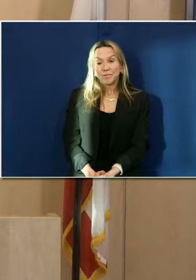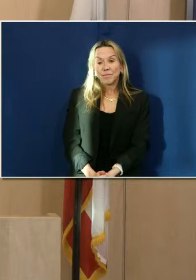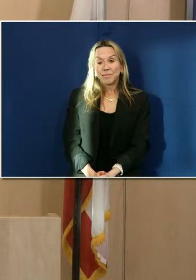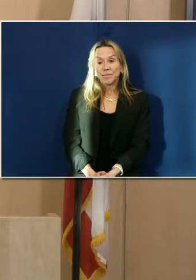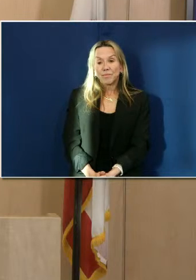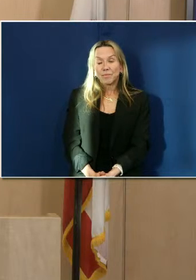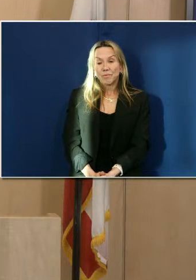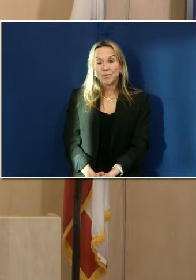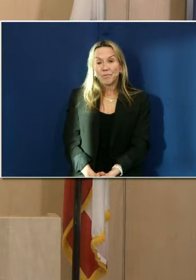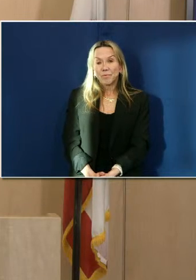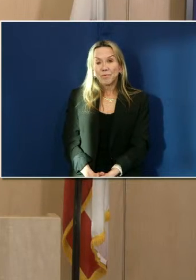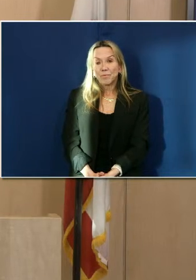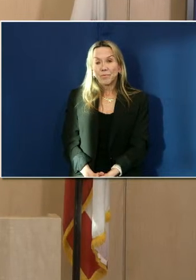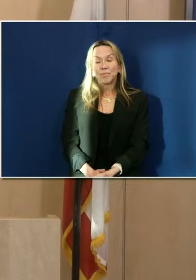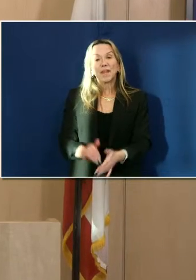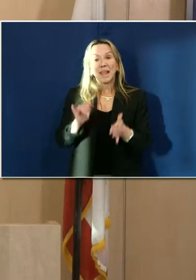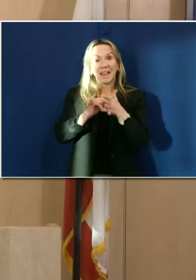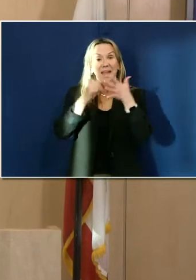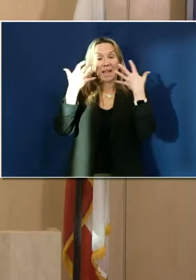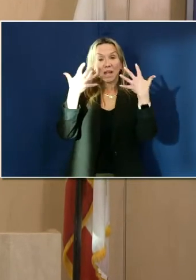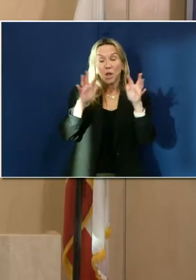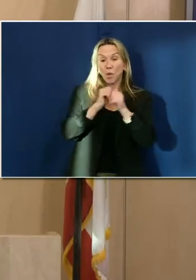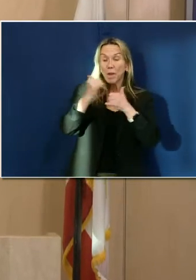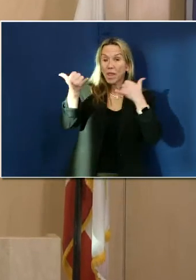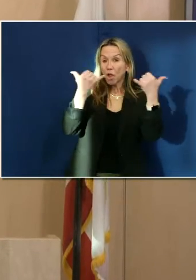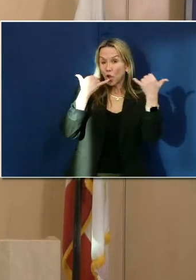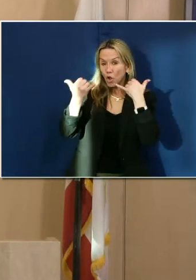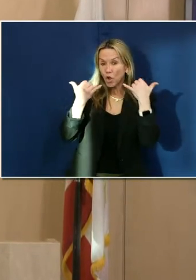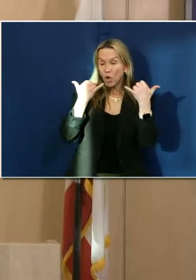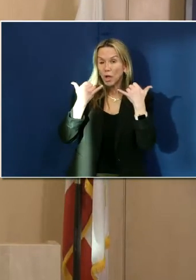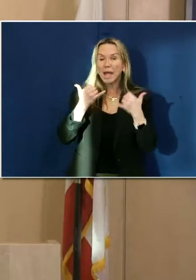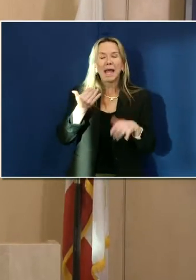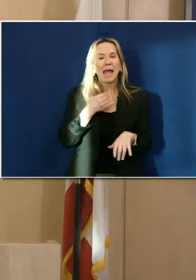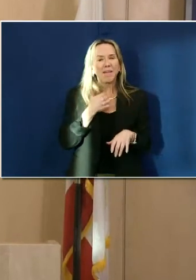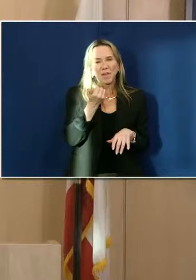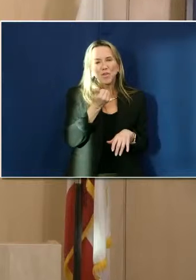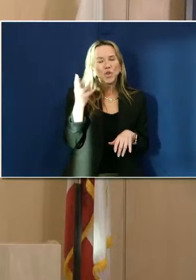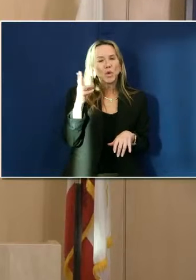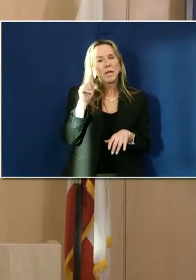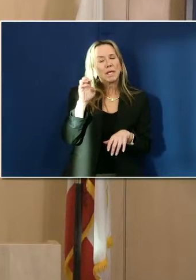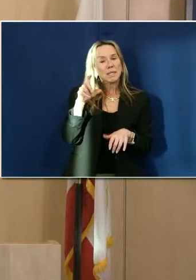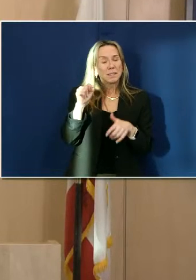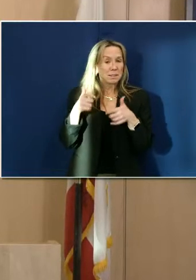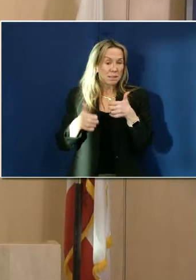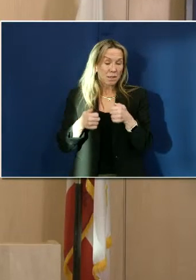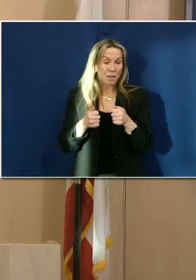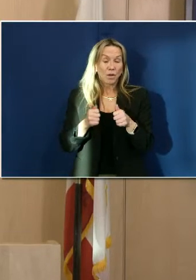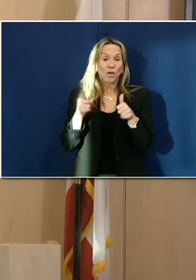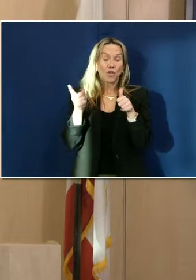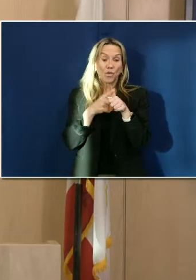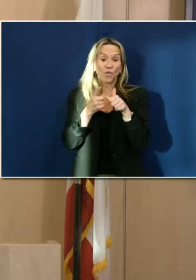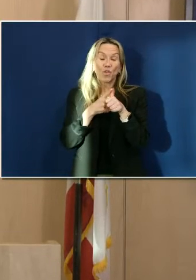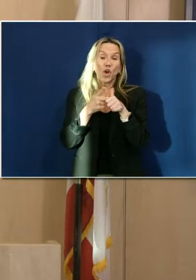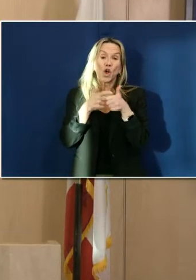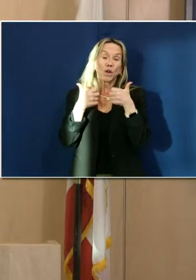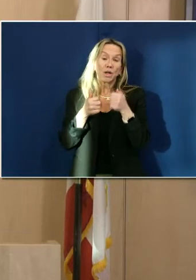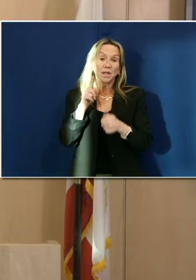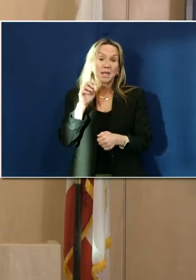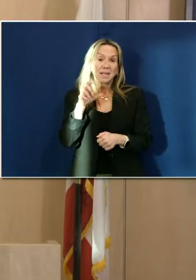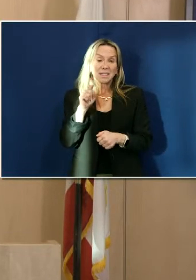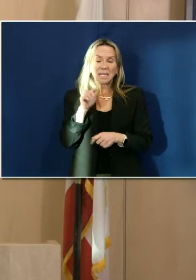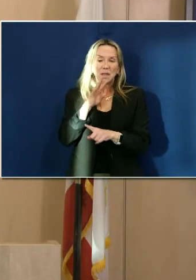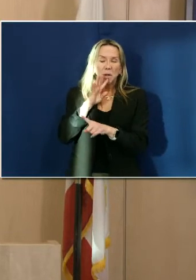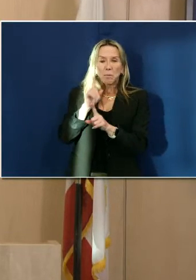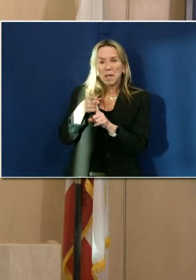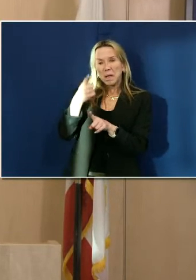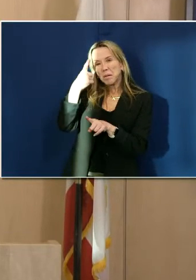Okay, that completes our call-in questions. We do have a number of texted questions. The first one I know is going to deal with